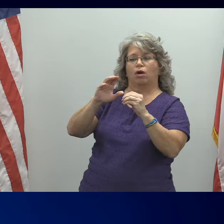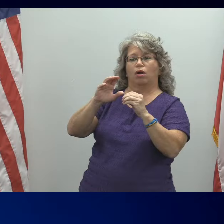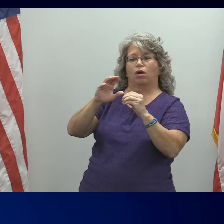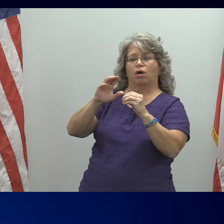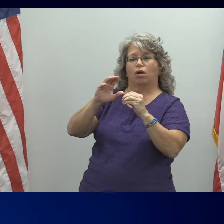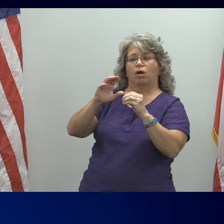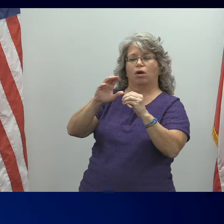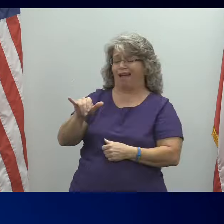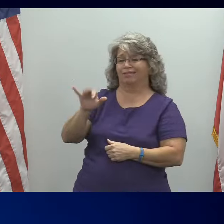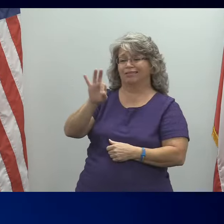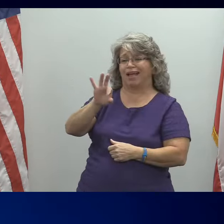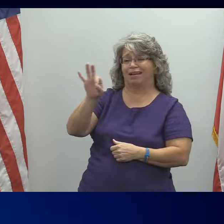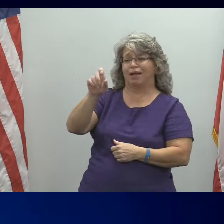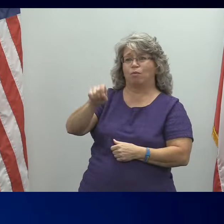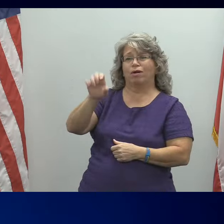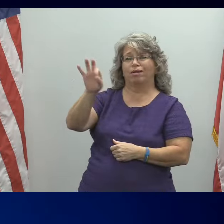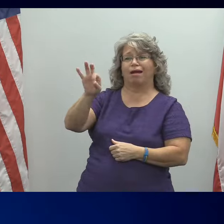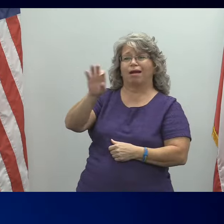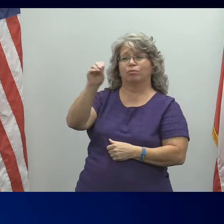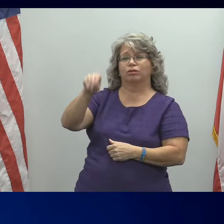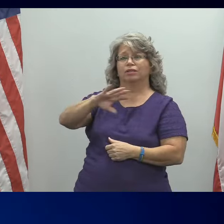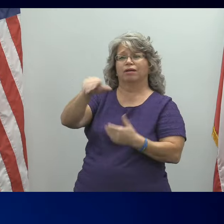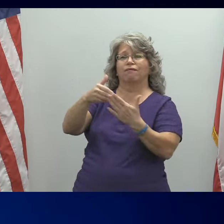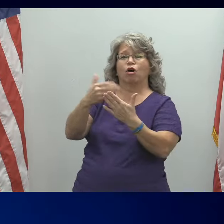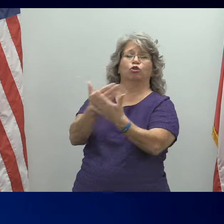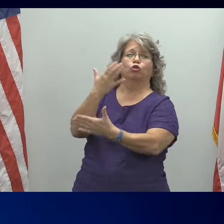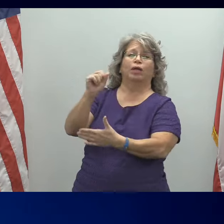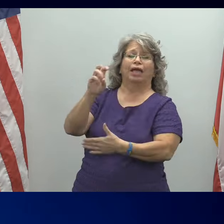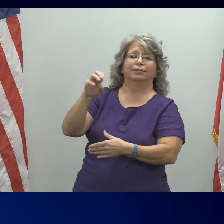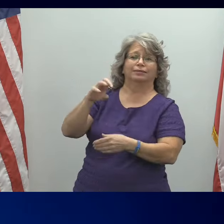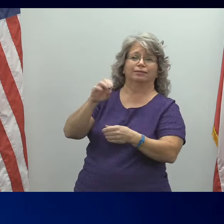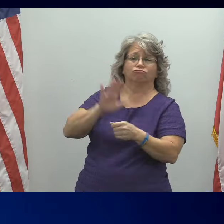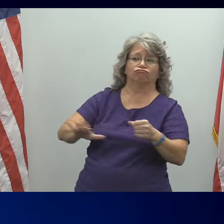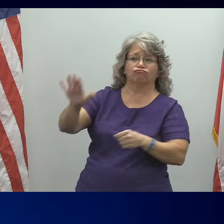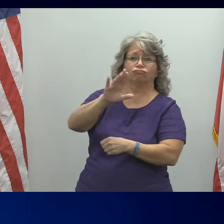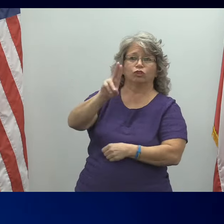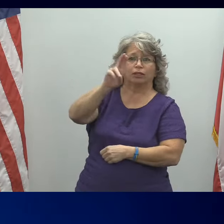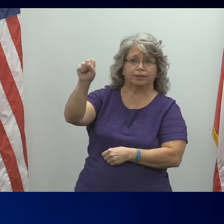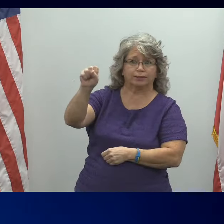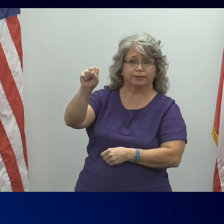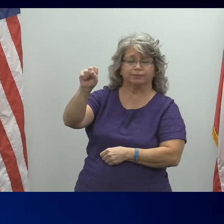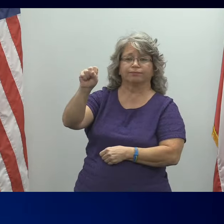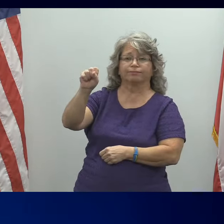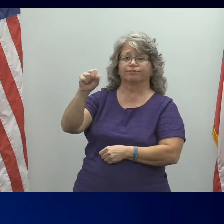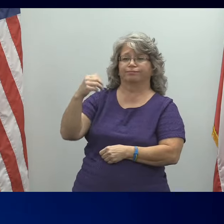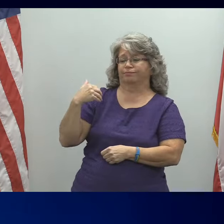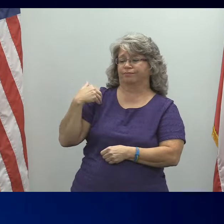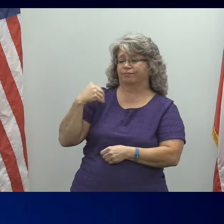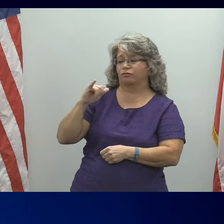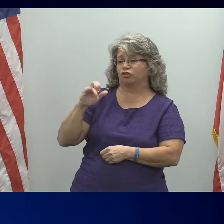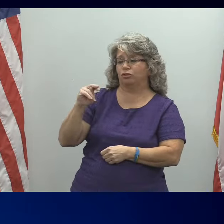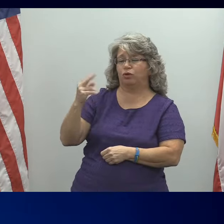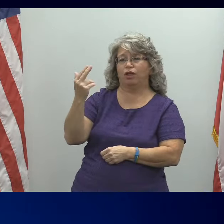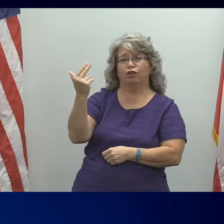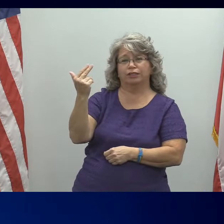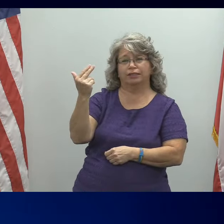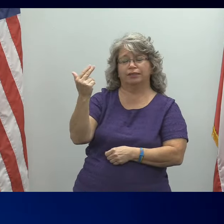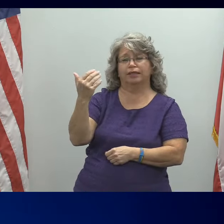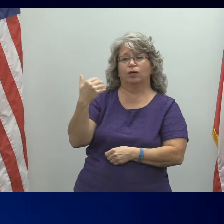variant accounts for 99.9% of all new cases in the United States. And on January the 13th, we had